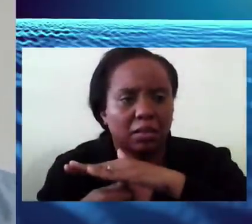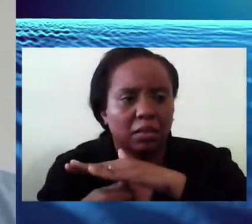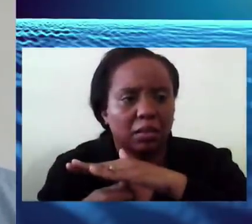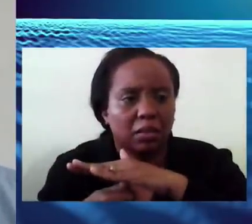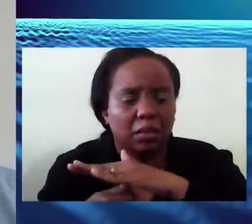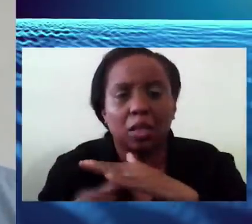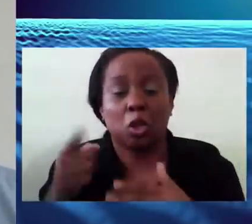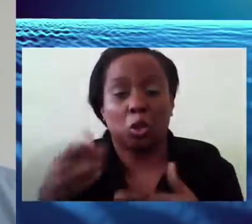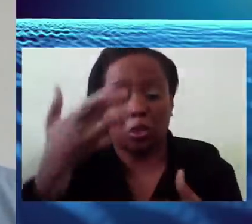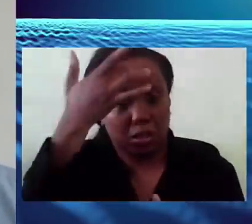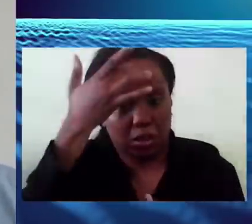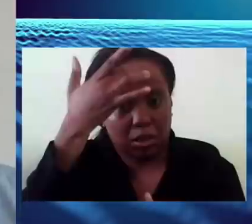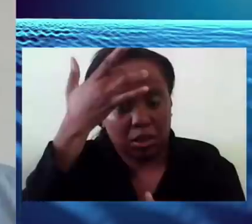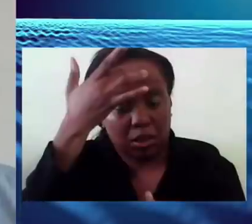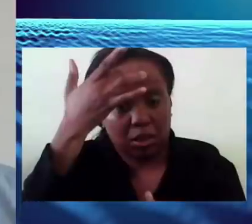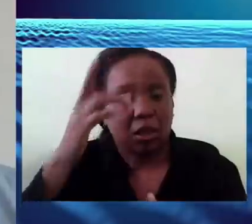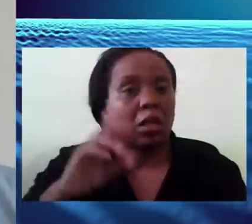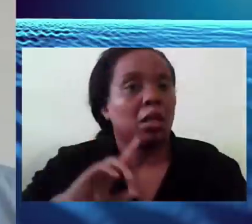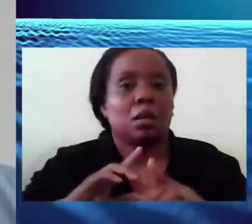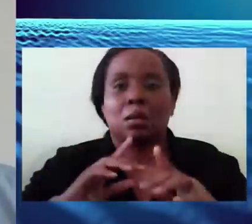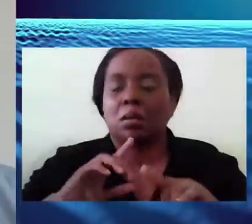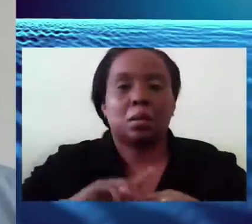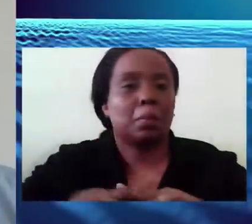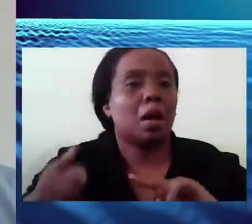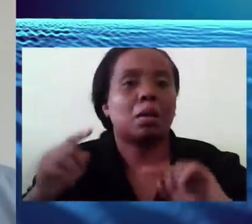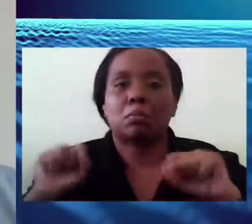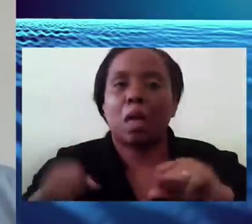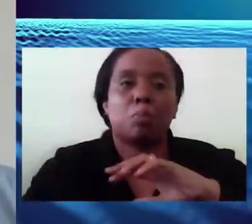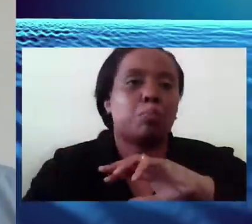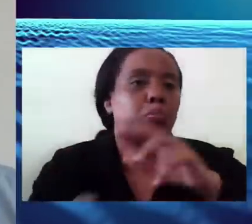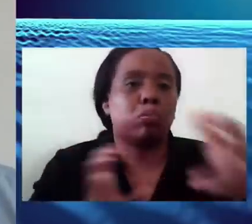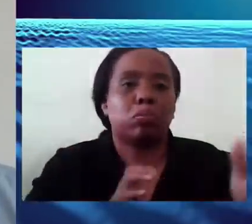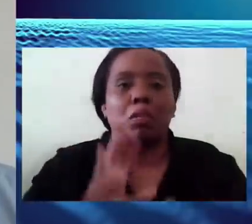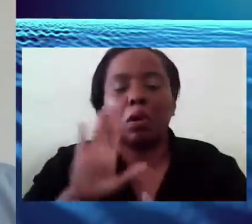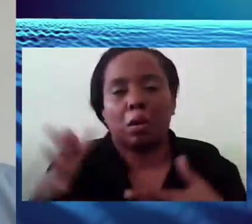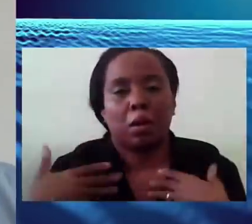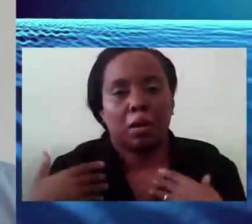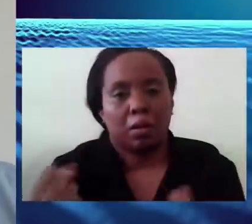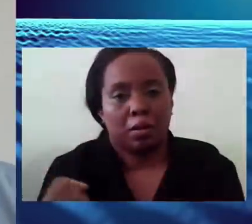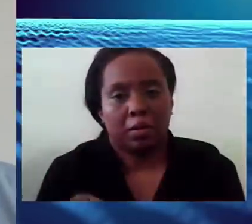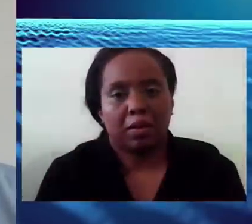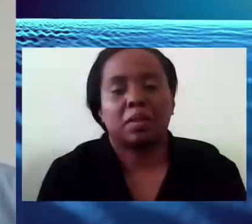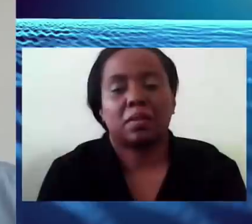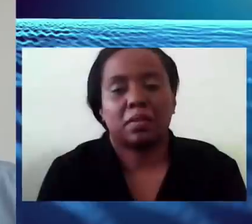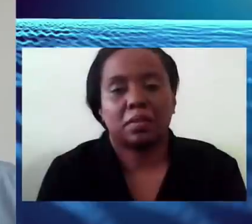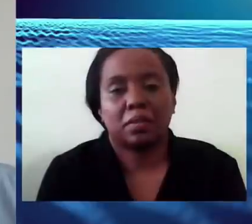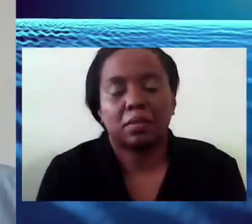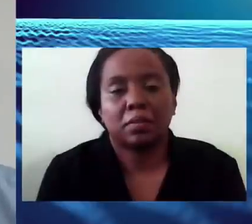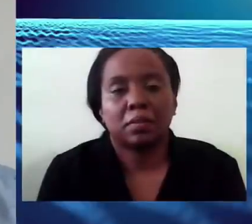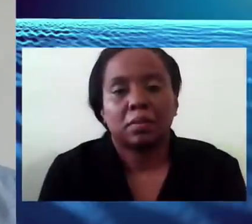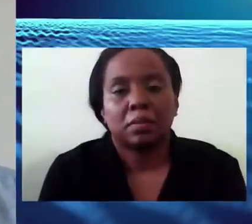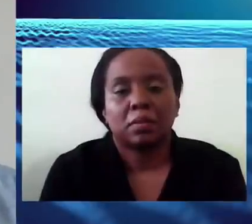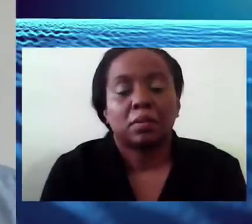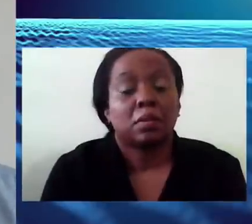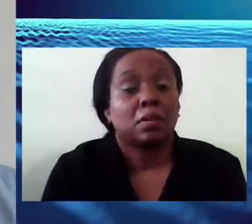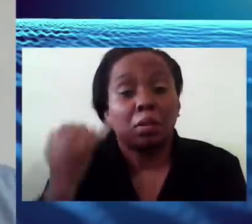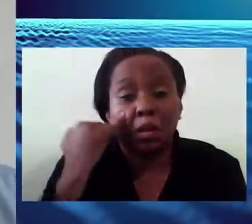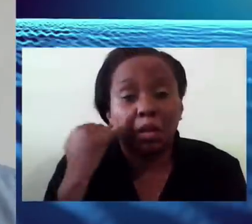and you present too late, it could be detrimental to your health. So I appeal to you to come forward,